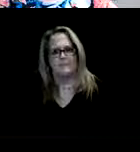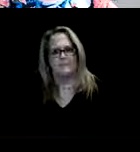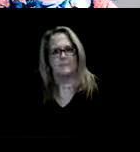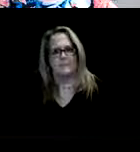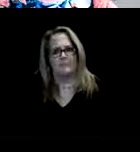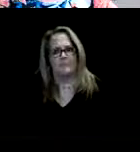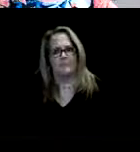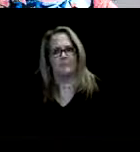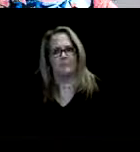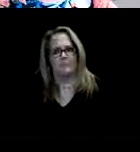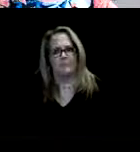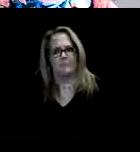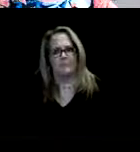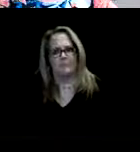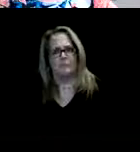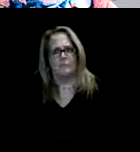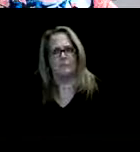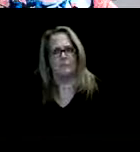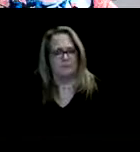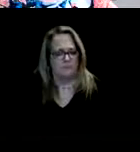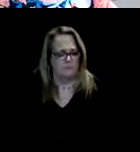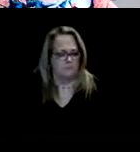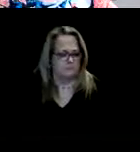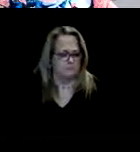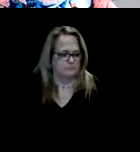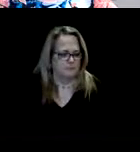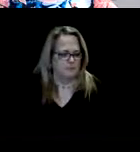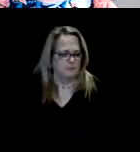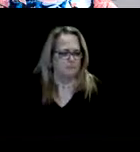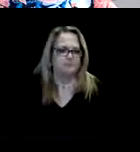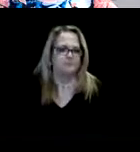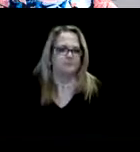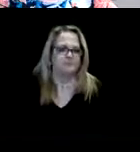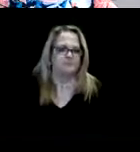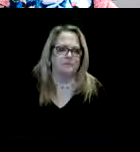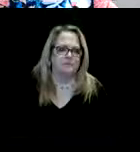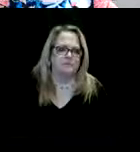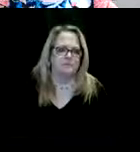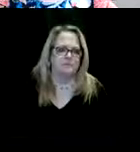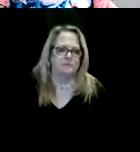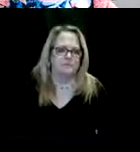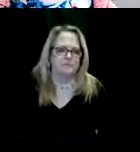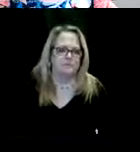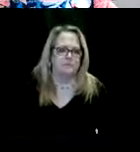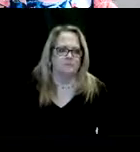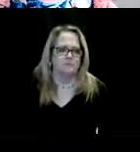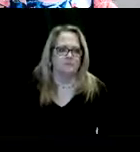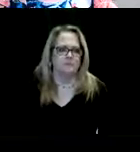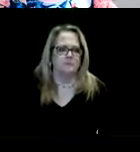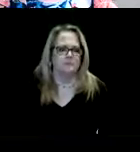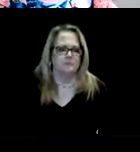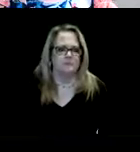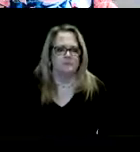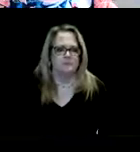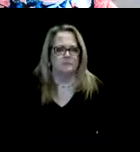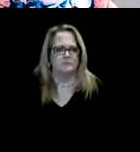nice variety of all these textures when you're putting something together. These are what I call stringy items, and